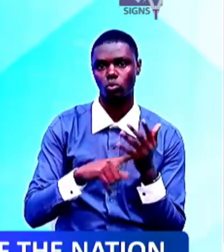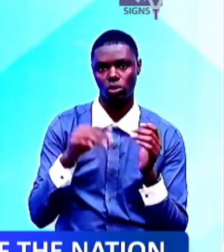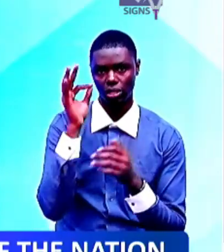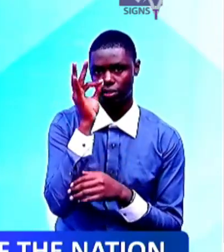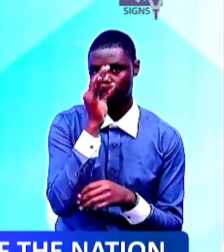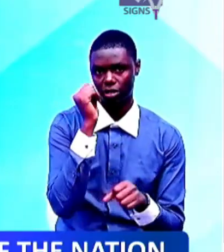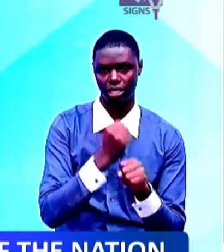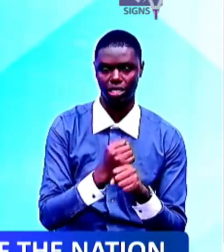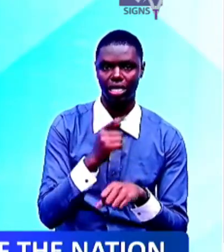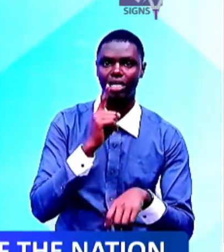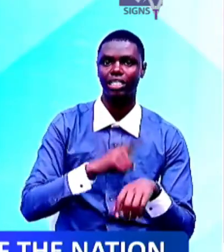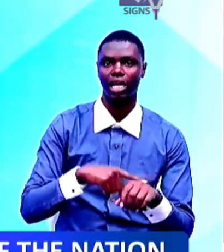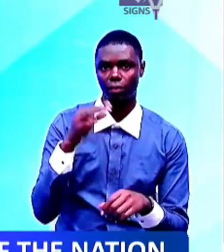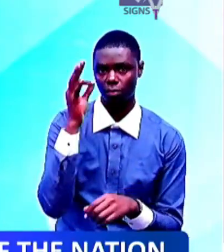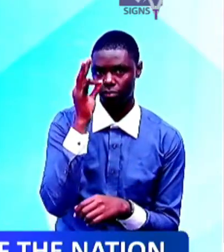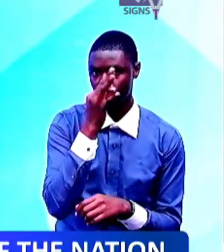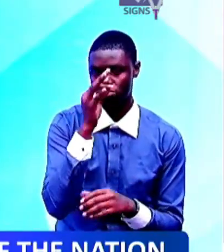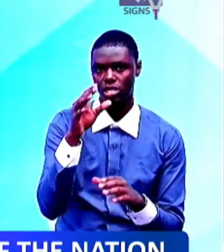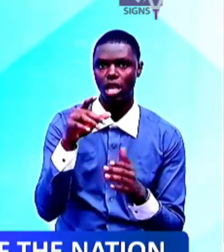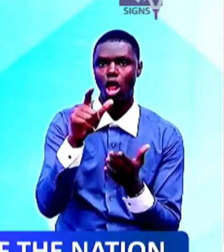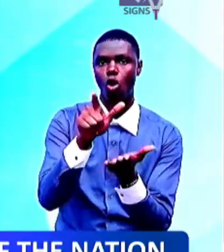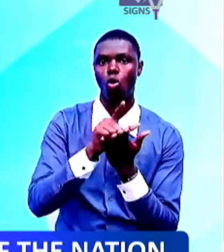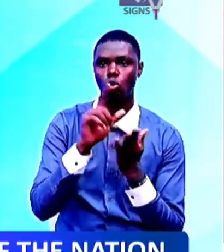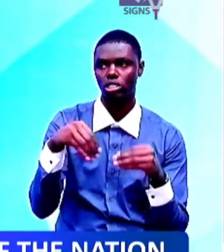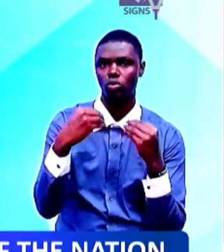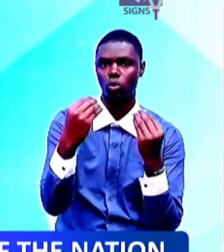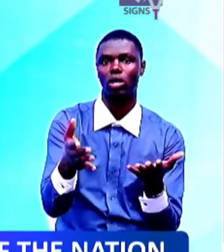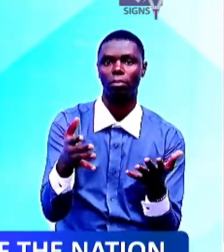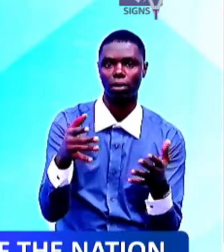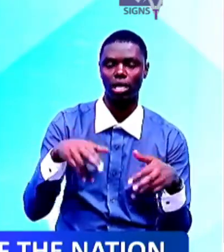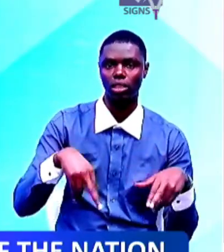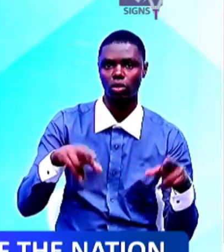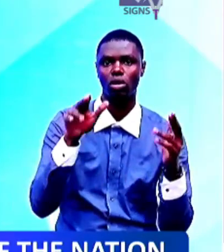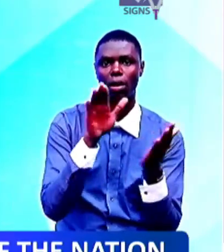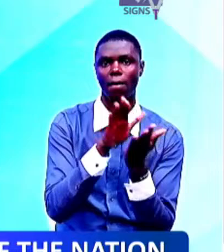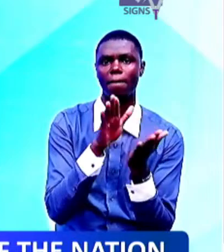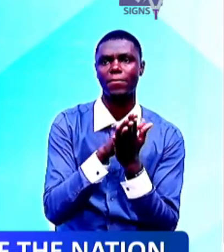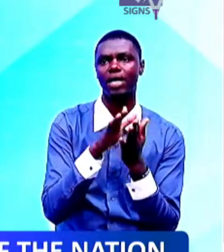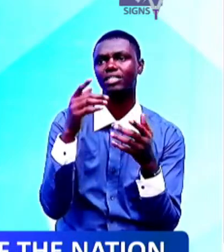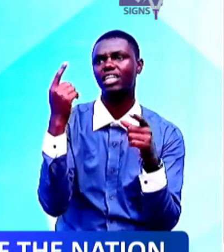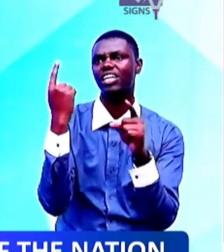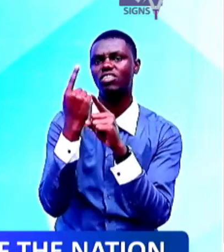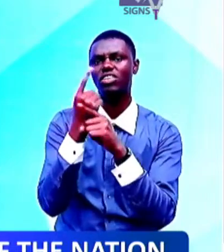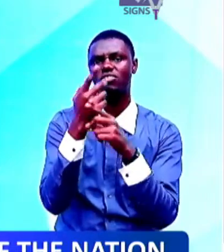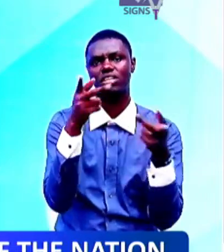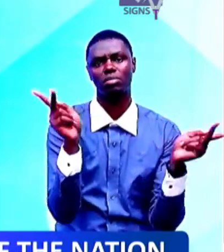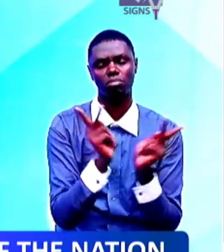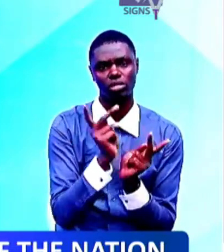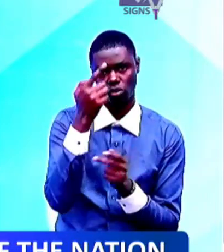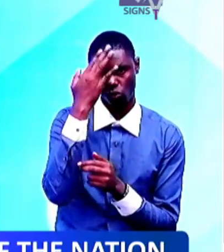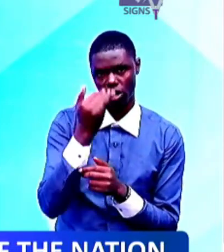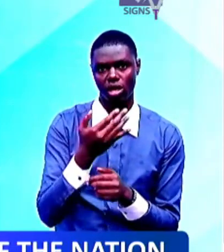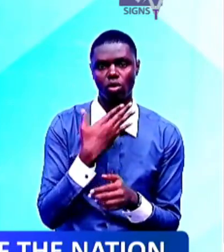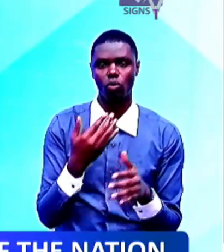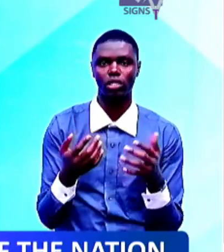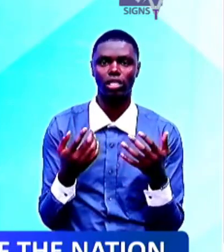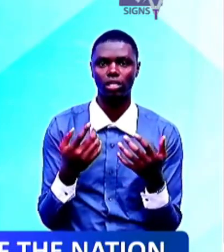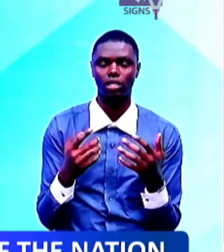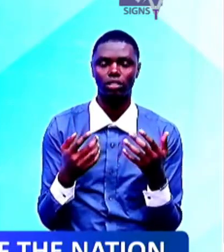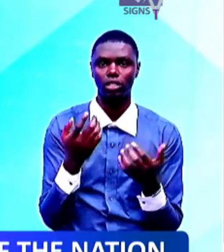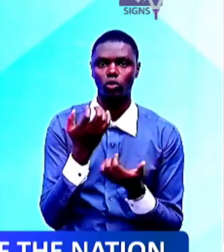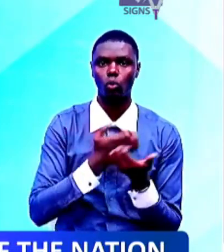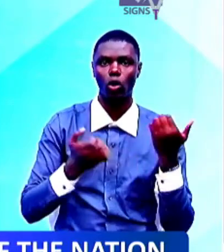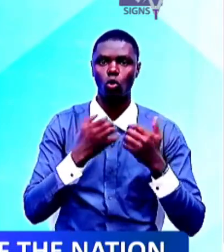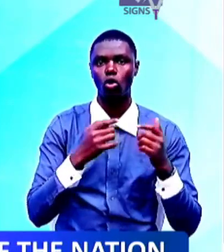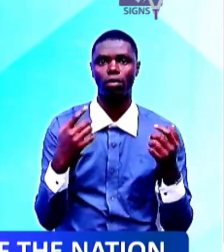Remember during Kibaki, loans zilikuwa napewa kwa barabara kama inauzwa njugu. Banks were all over the place na manini, because he wanted to spur the economic growth of the country by